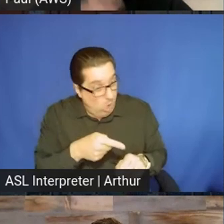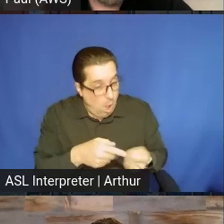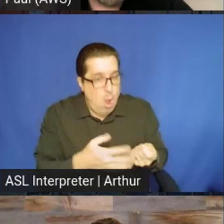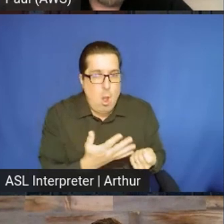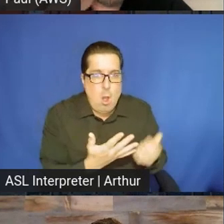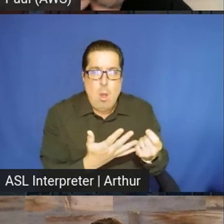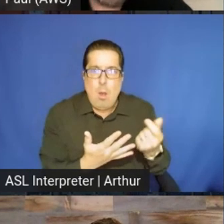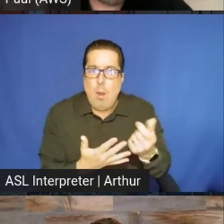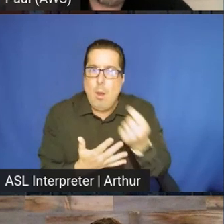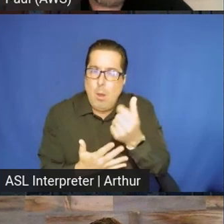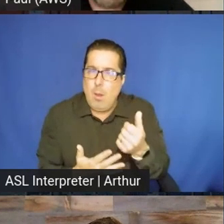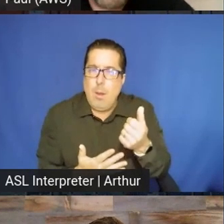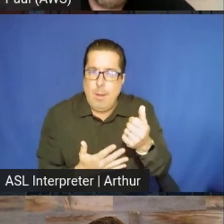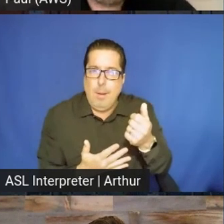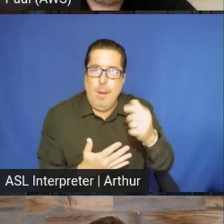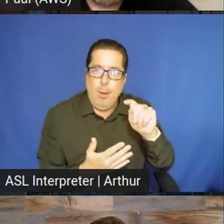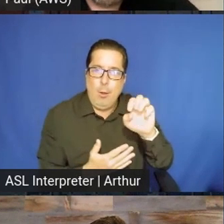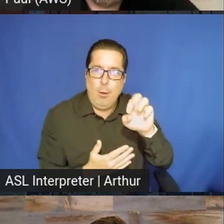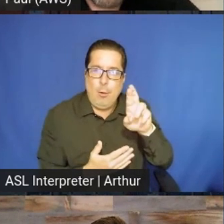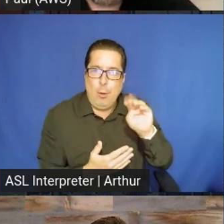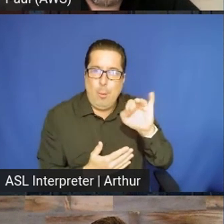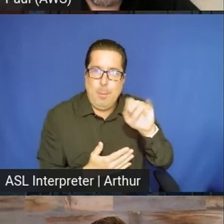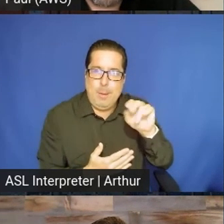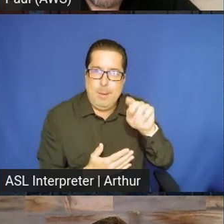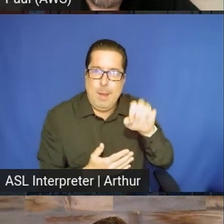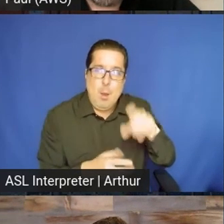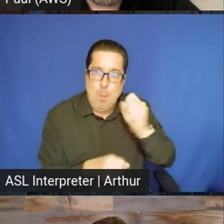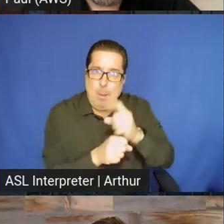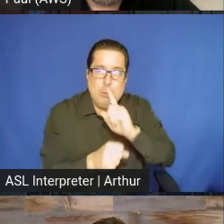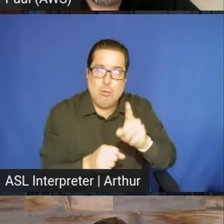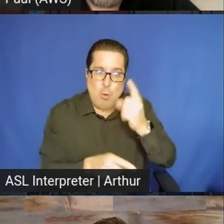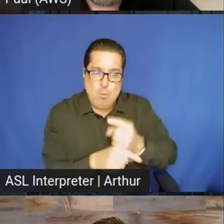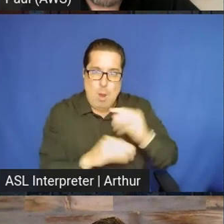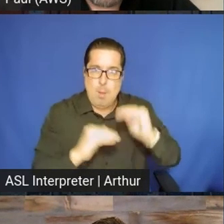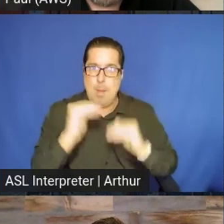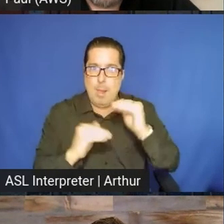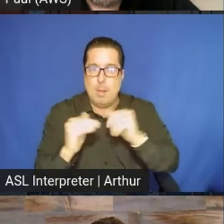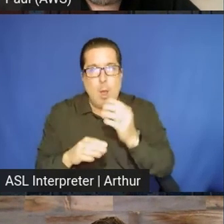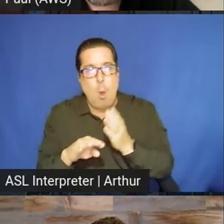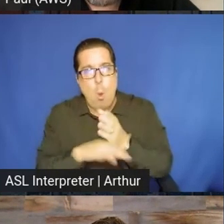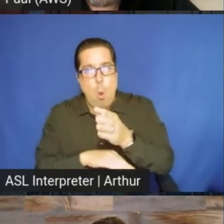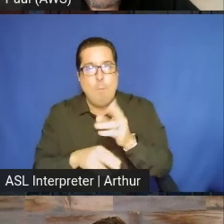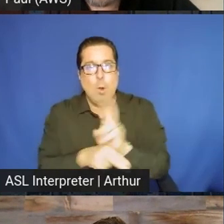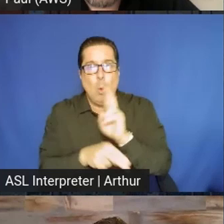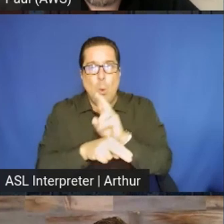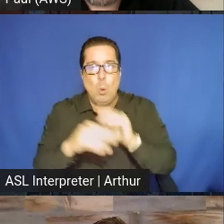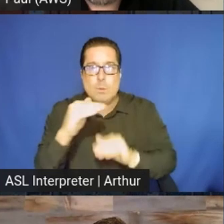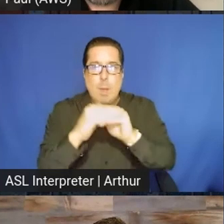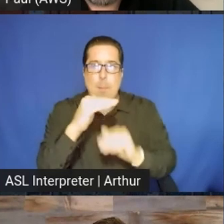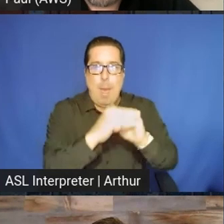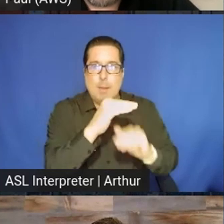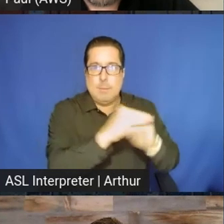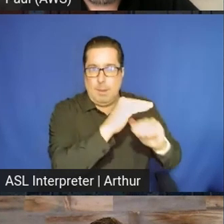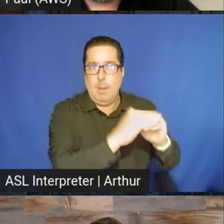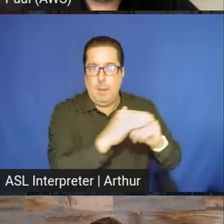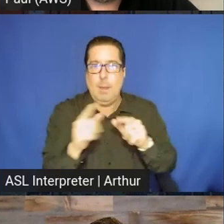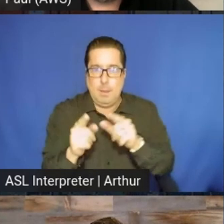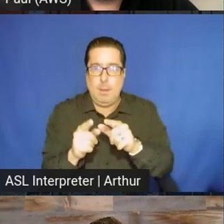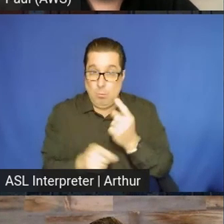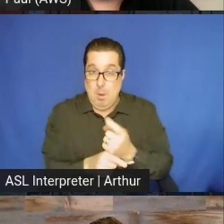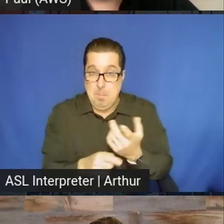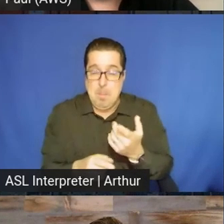sure that you always have the right balance to make sure that you're not overusing capacity. So let's start the build out